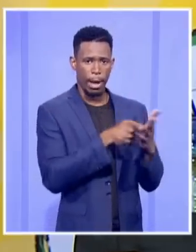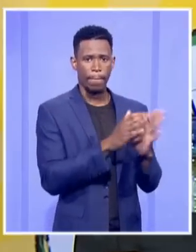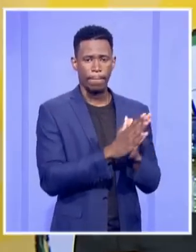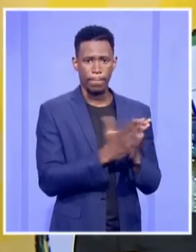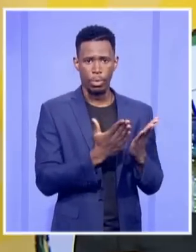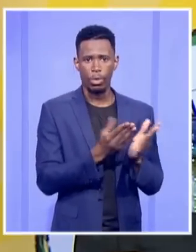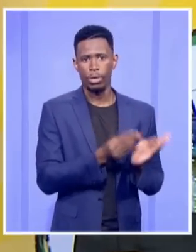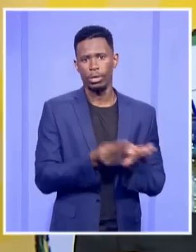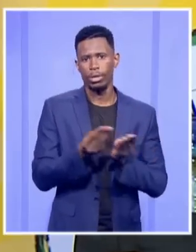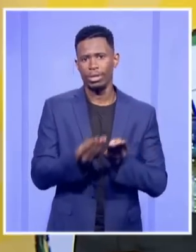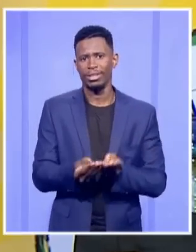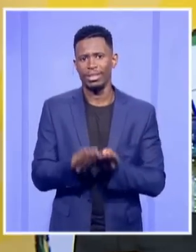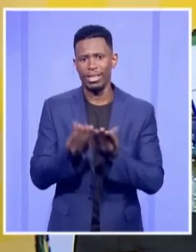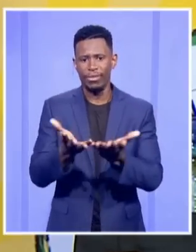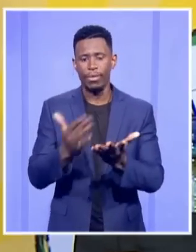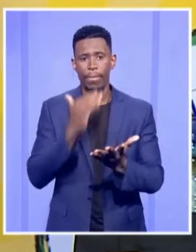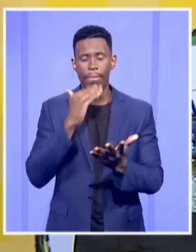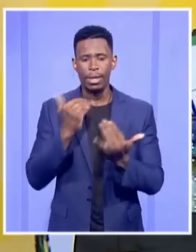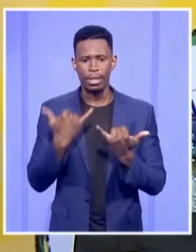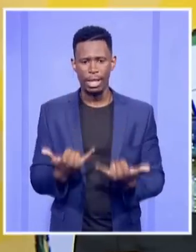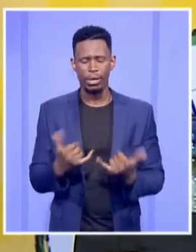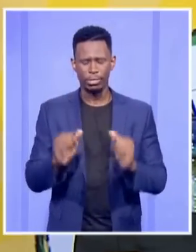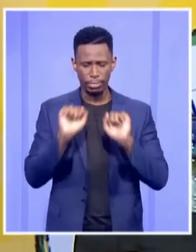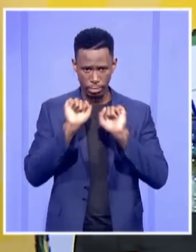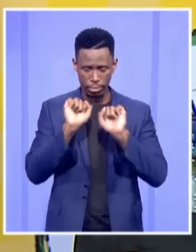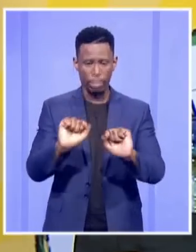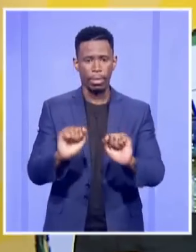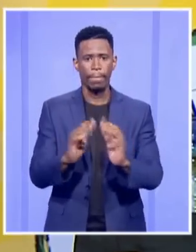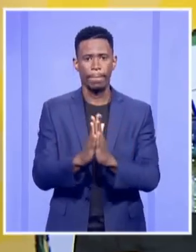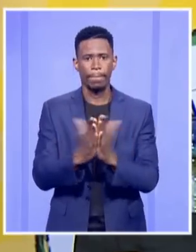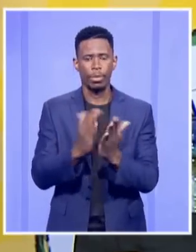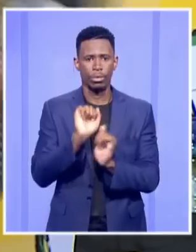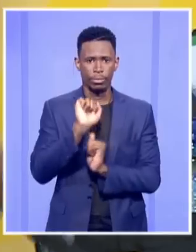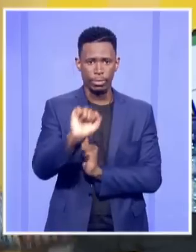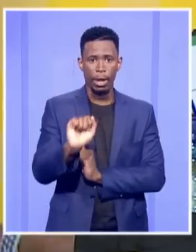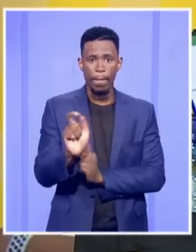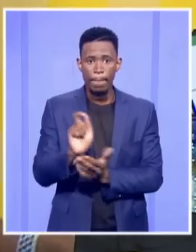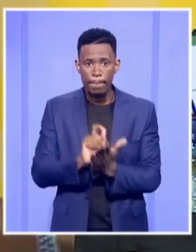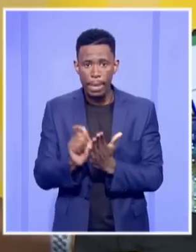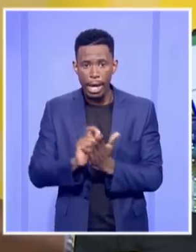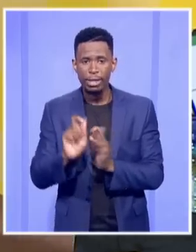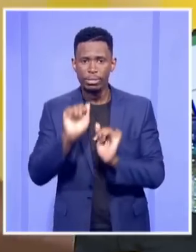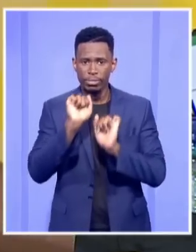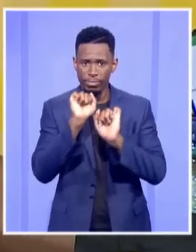are formally and officially yours. They belong to you guys now.